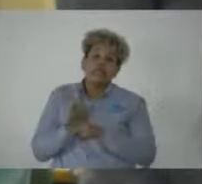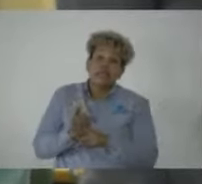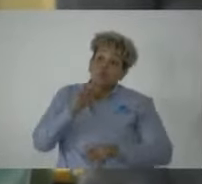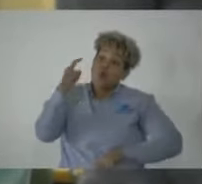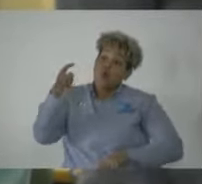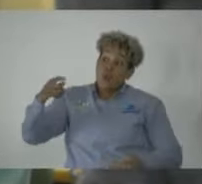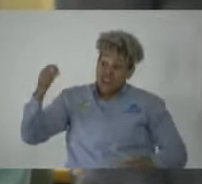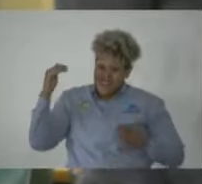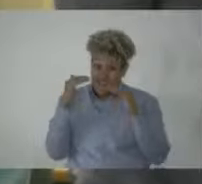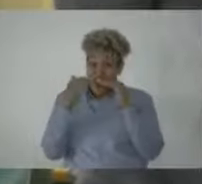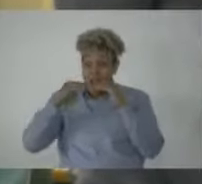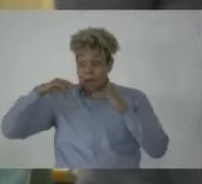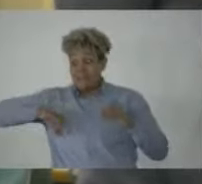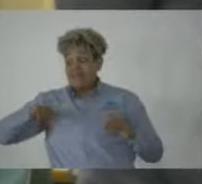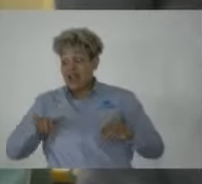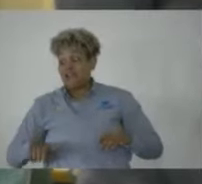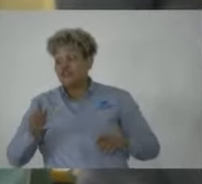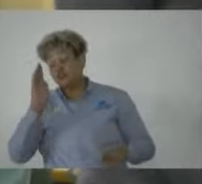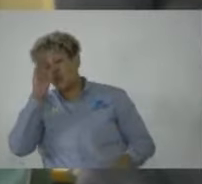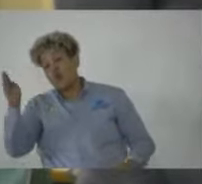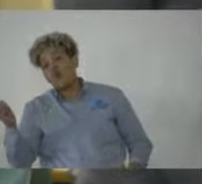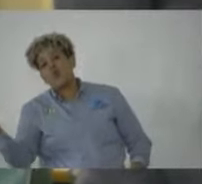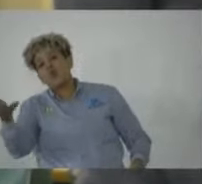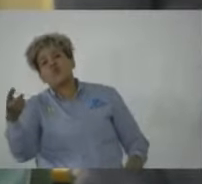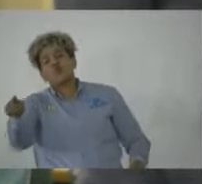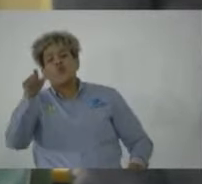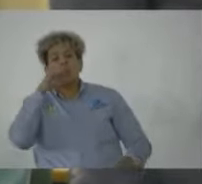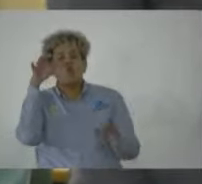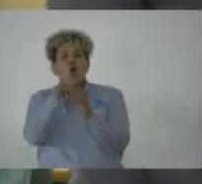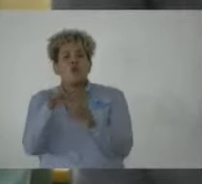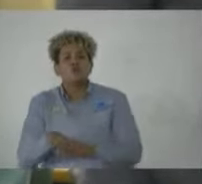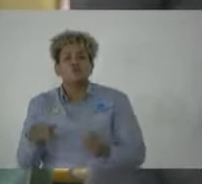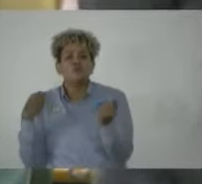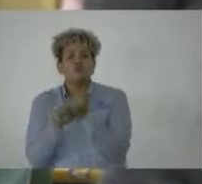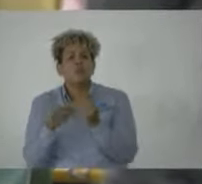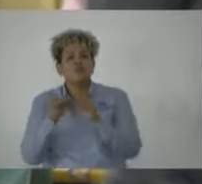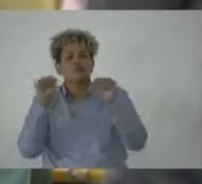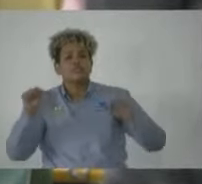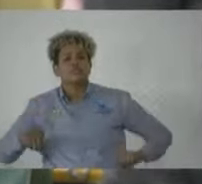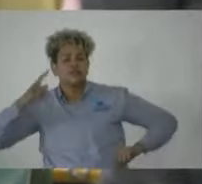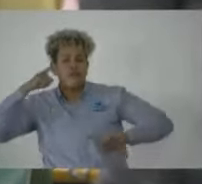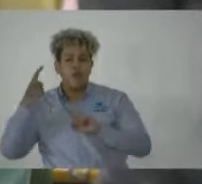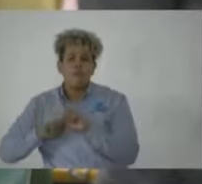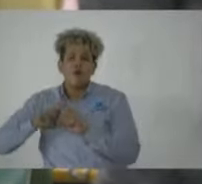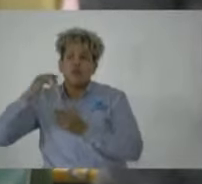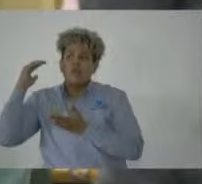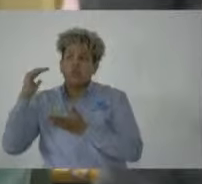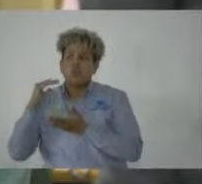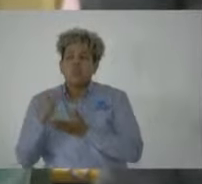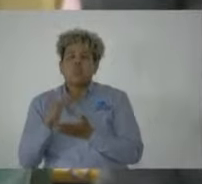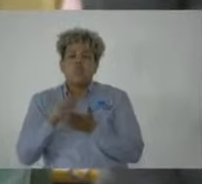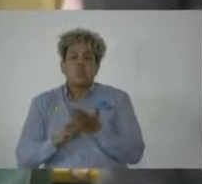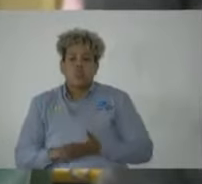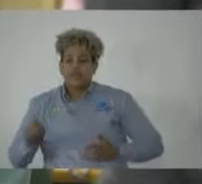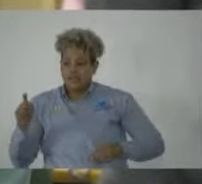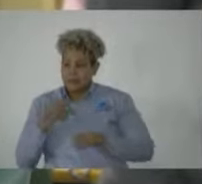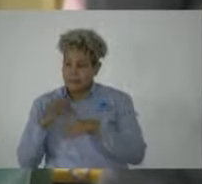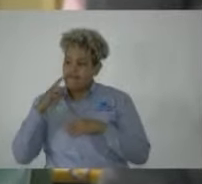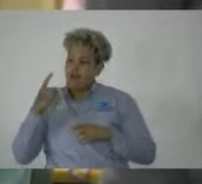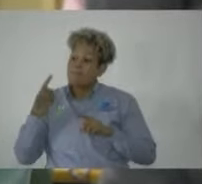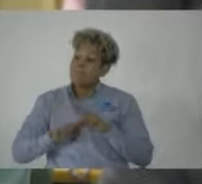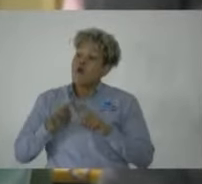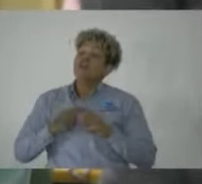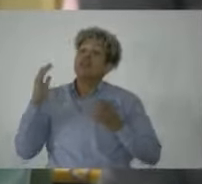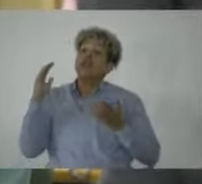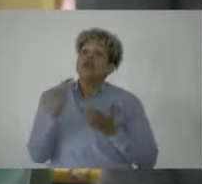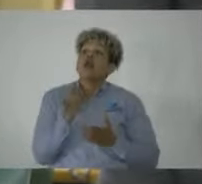benefit such as this goes to those who are contributing to the system from monthly deductions that are made, from monthly deductions